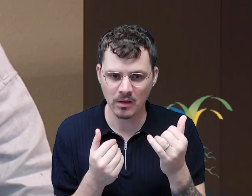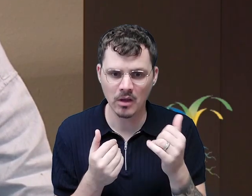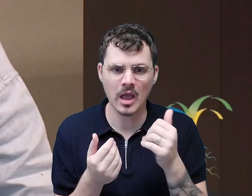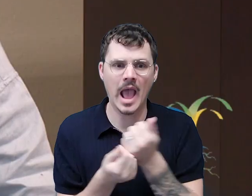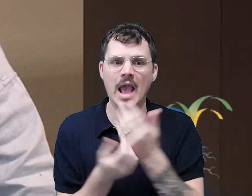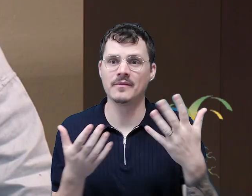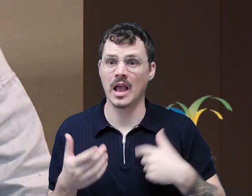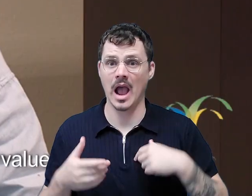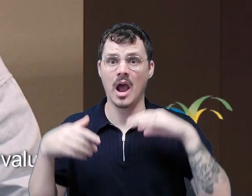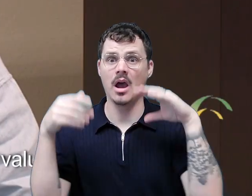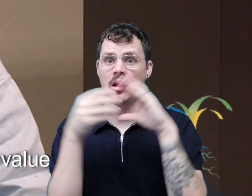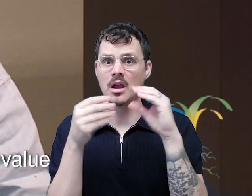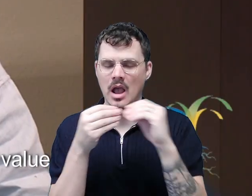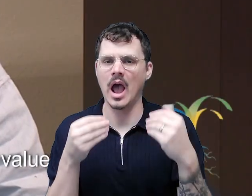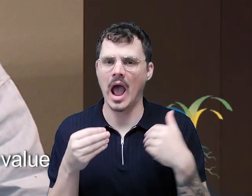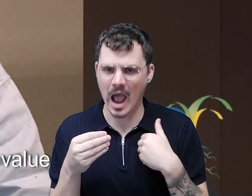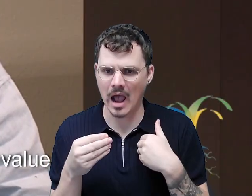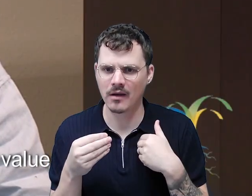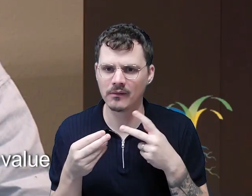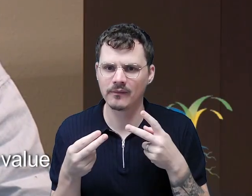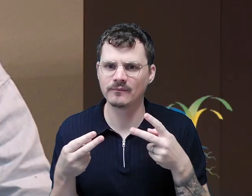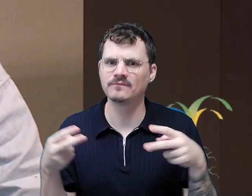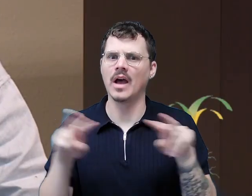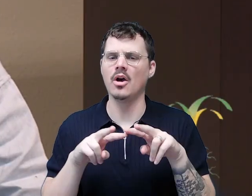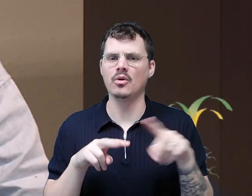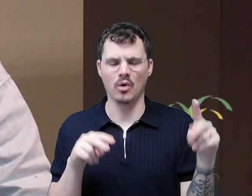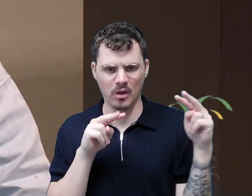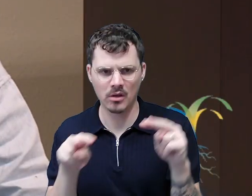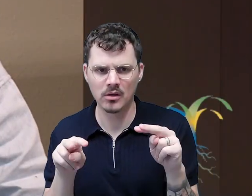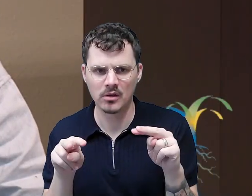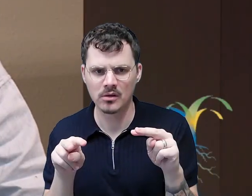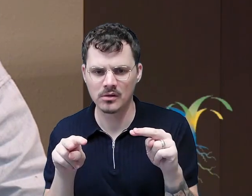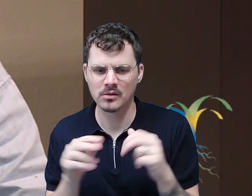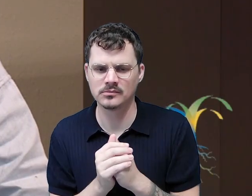All of a sudden, everything I had to say had some value.